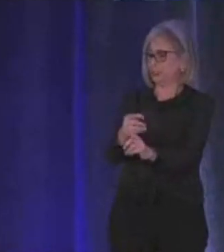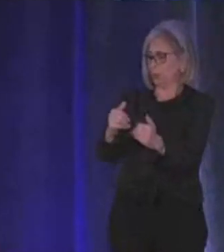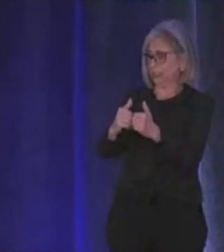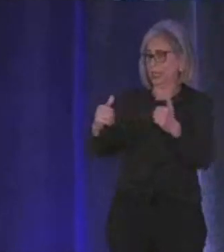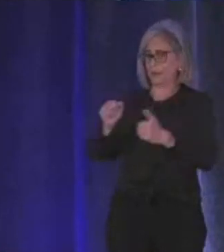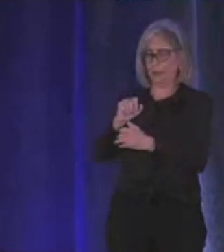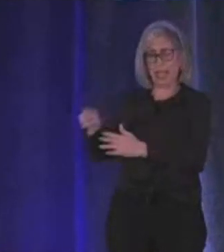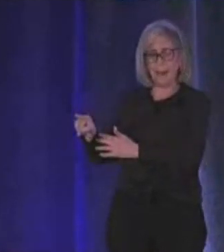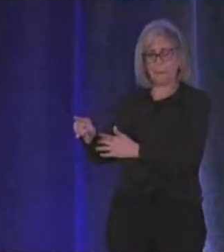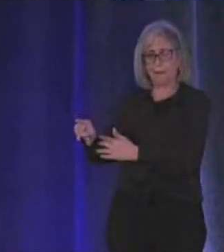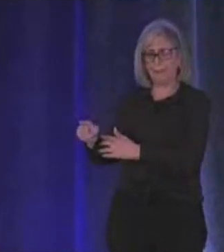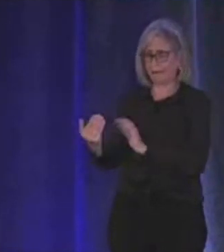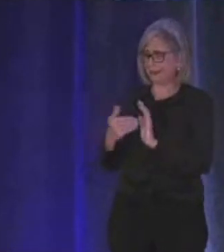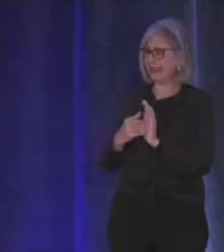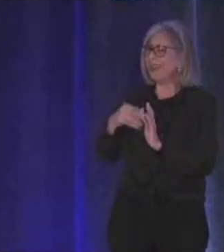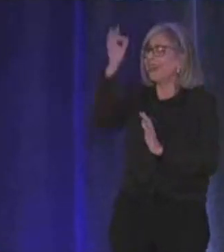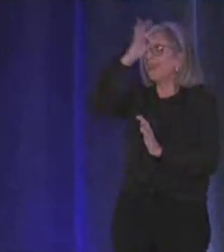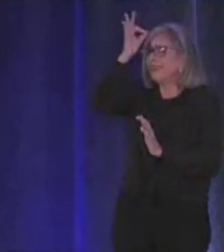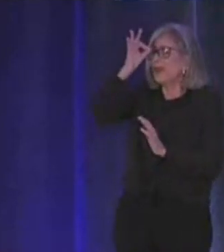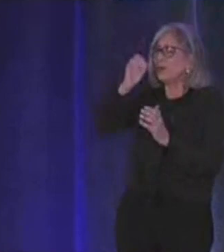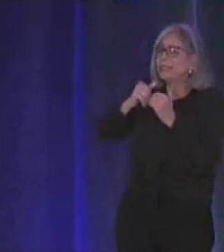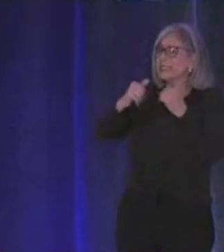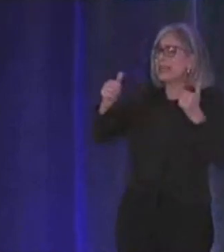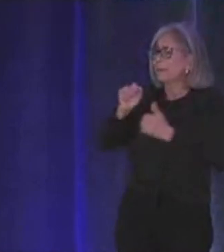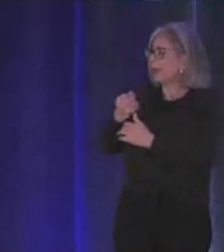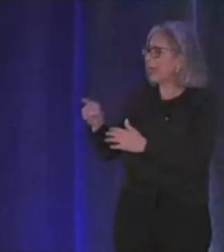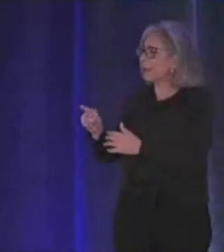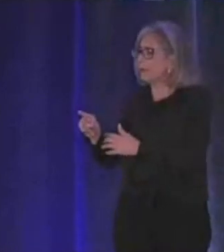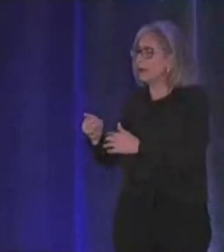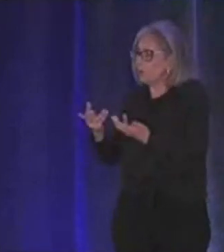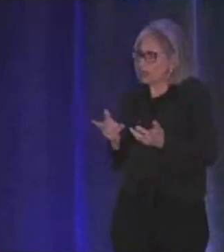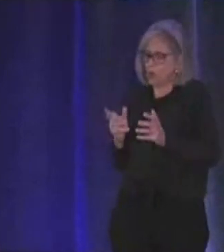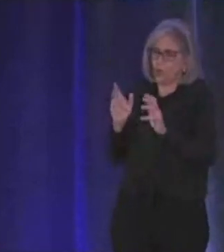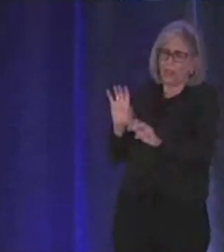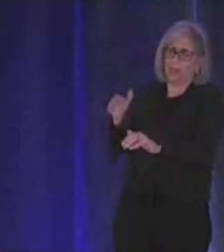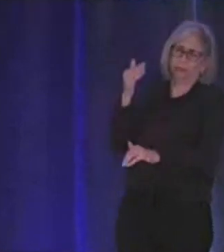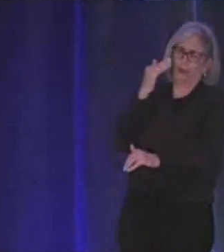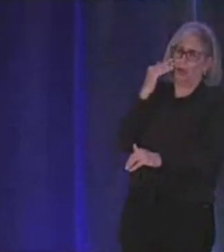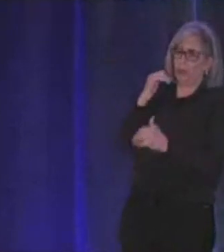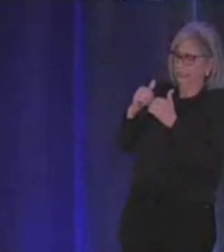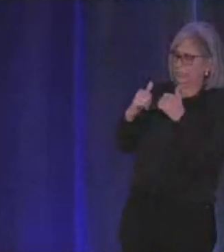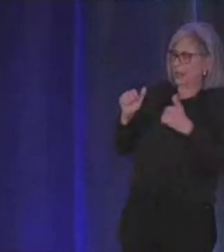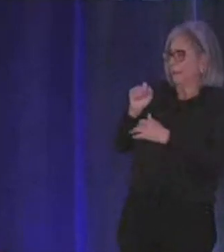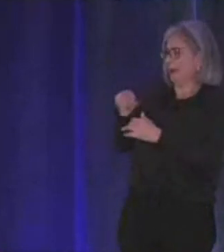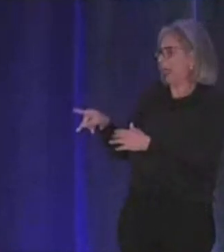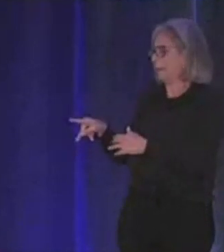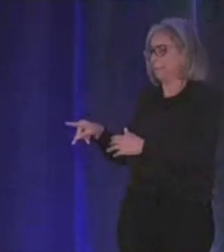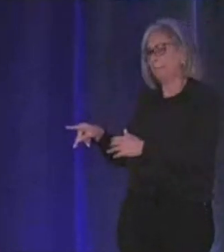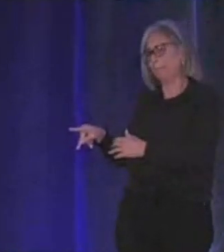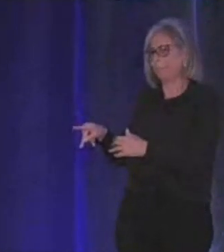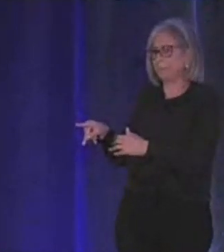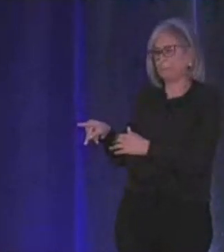app. Because again, they don't know that it's a separate app, and we don't want them to know that these are separate apps.